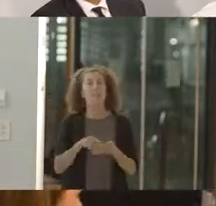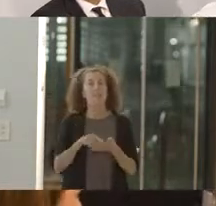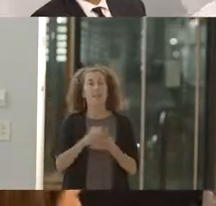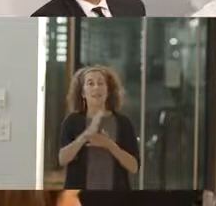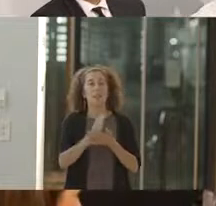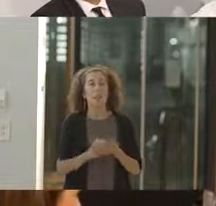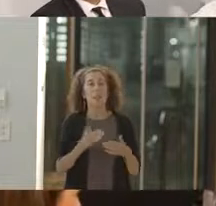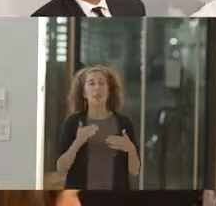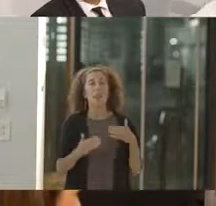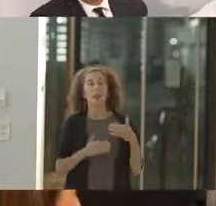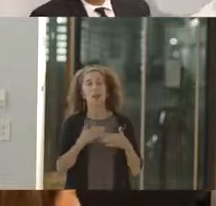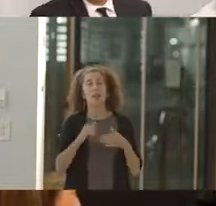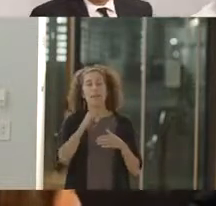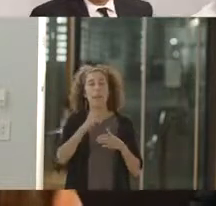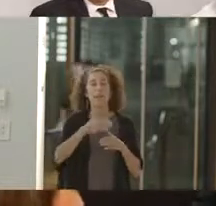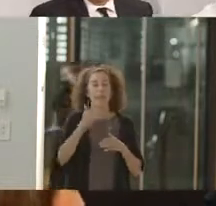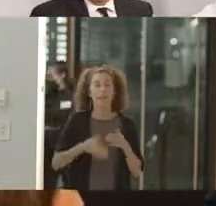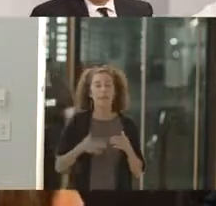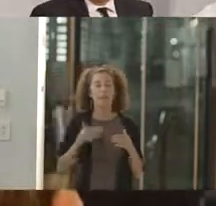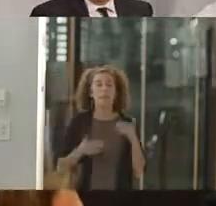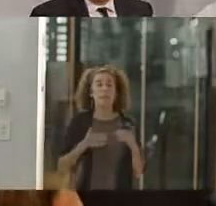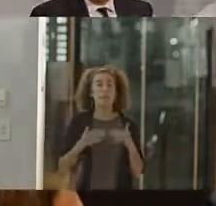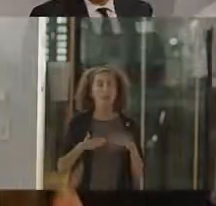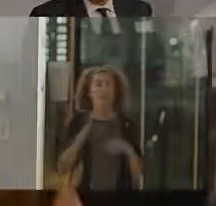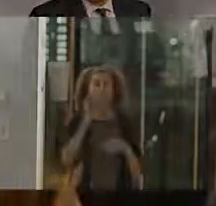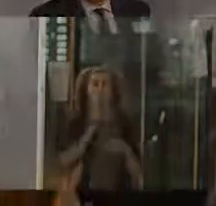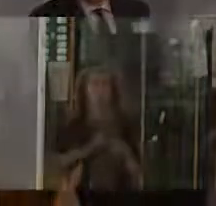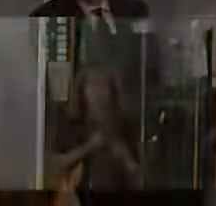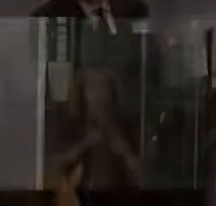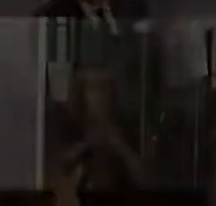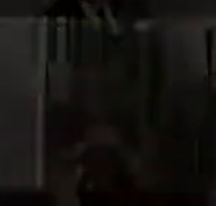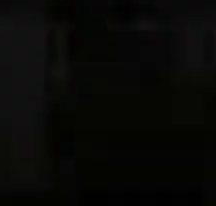process. It's not the end of a process, and we'll be meeting together many times in the future.